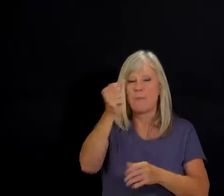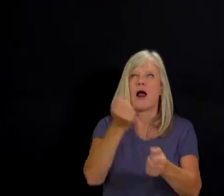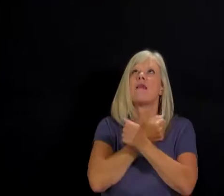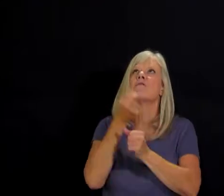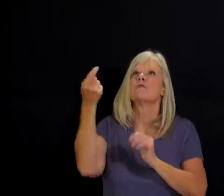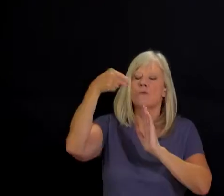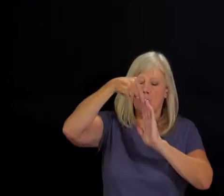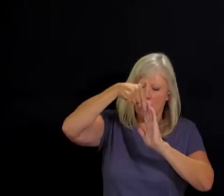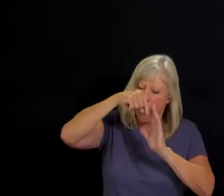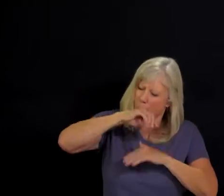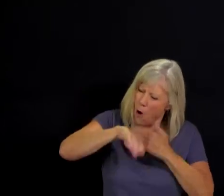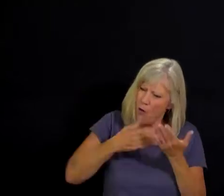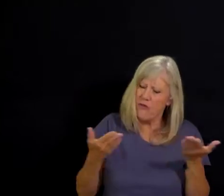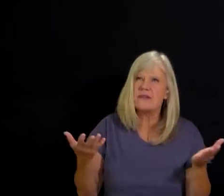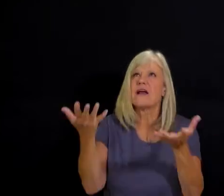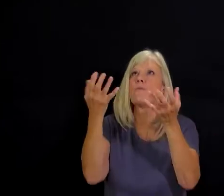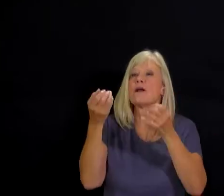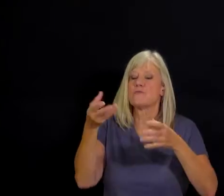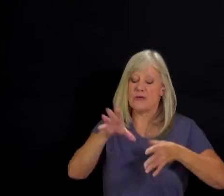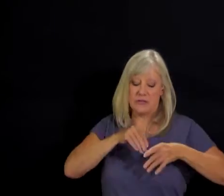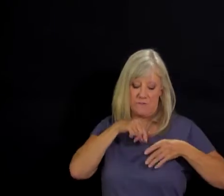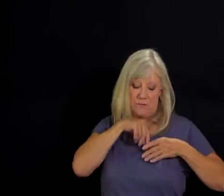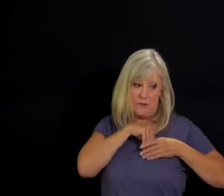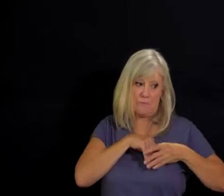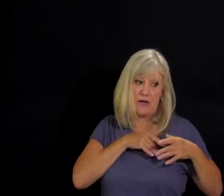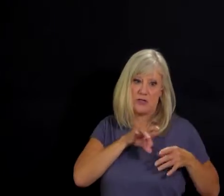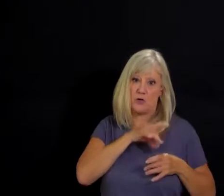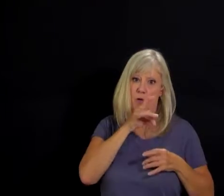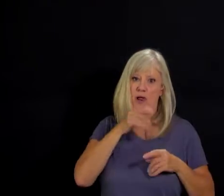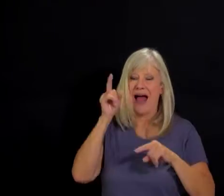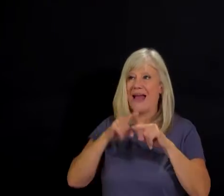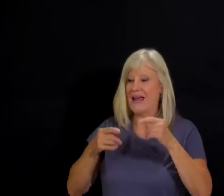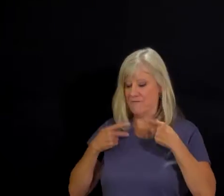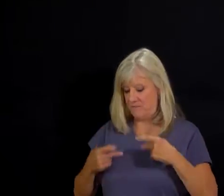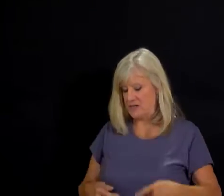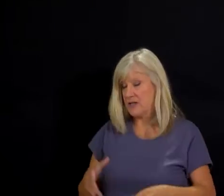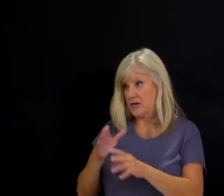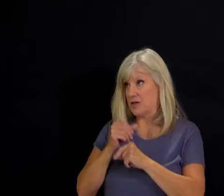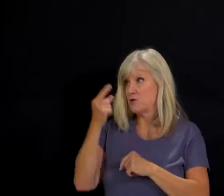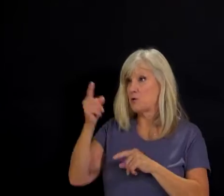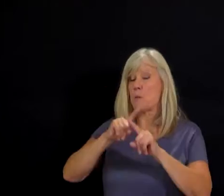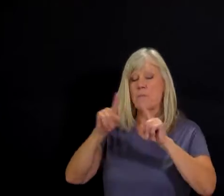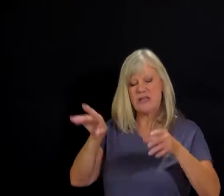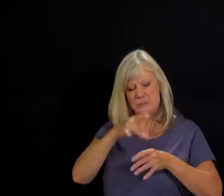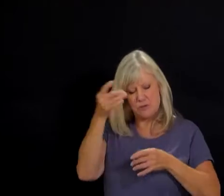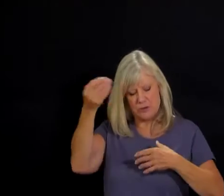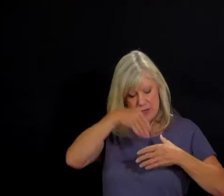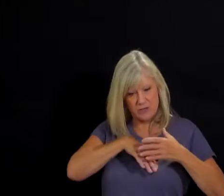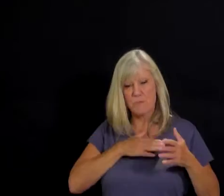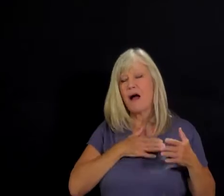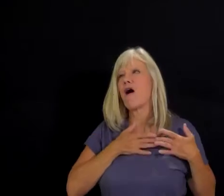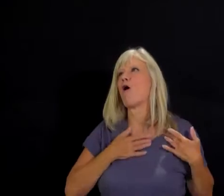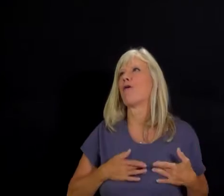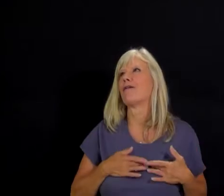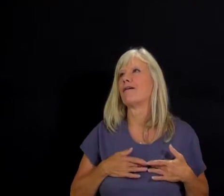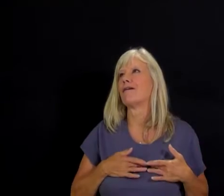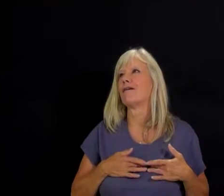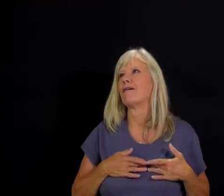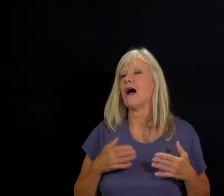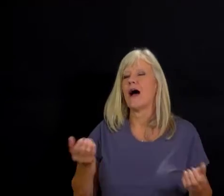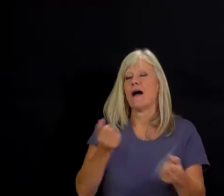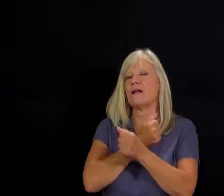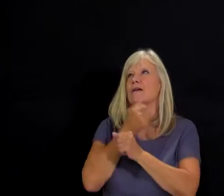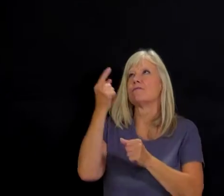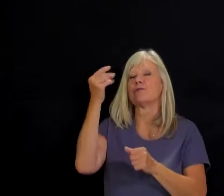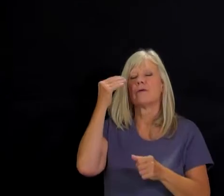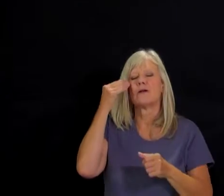desire to receive you into my soul. Since I cannot now receive you sacramentally, come at least spiritually into my heart. I embrace